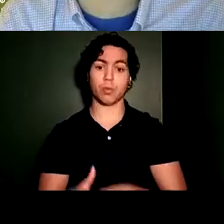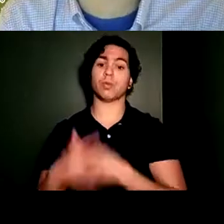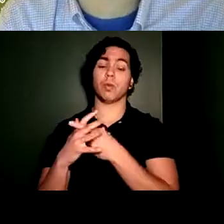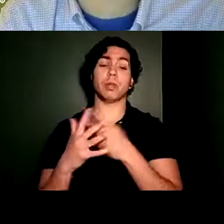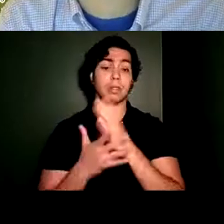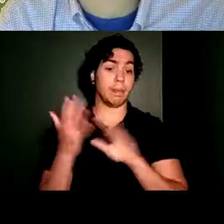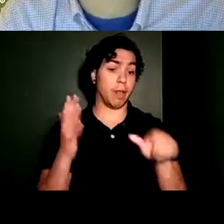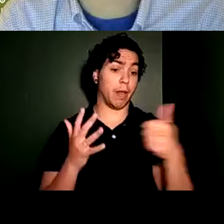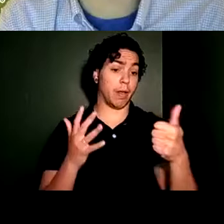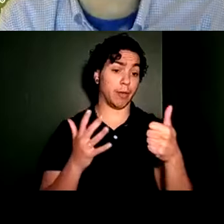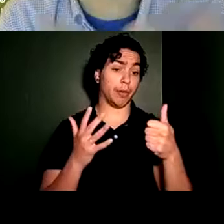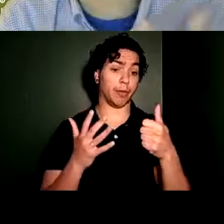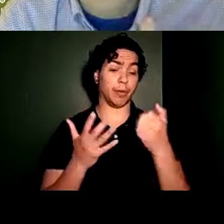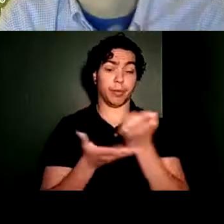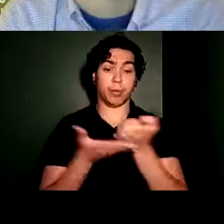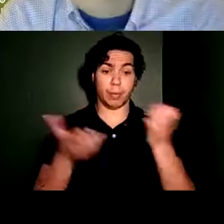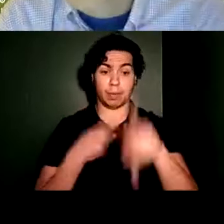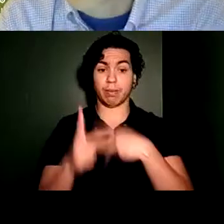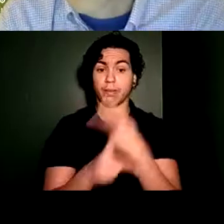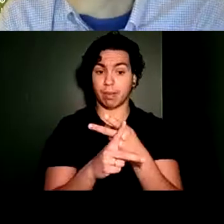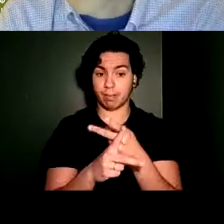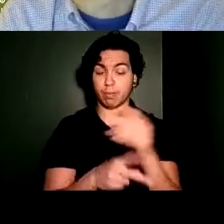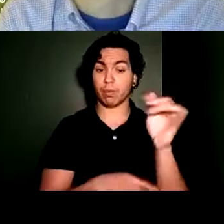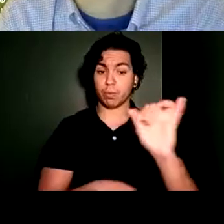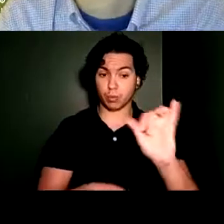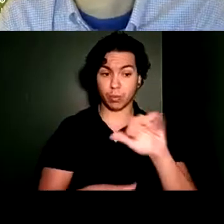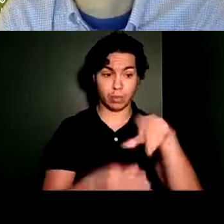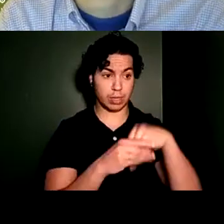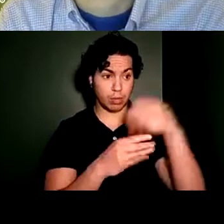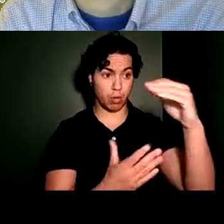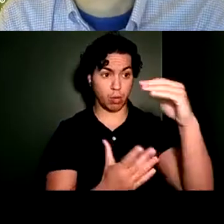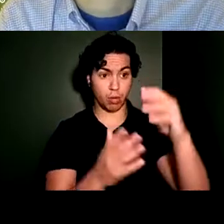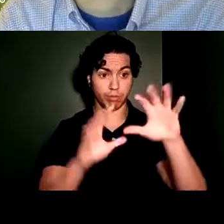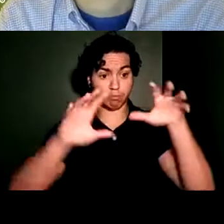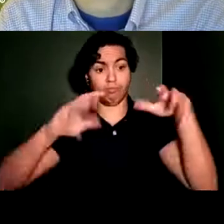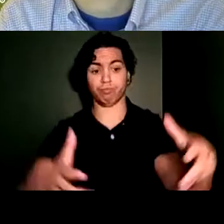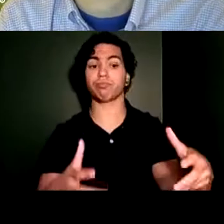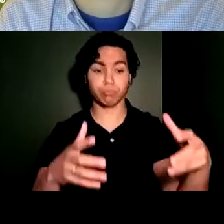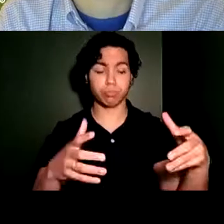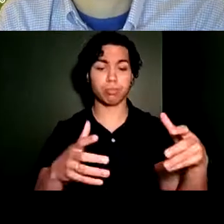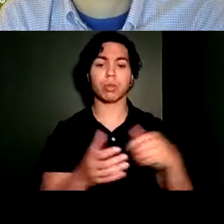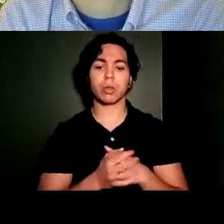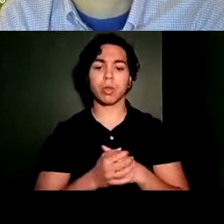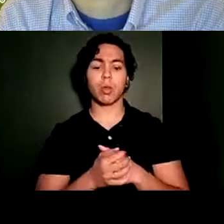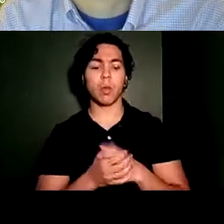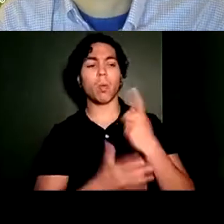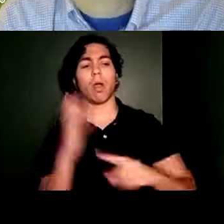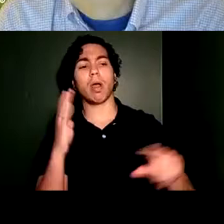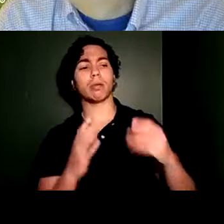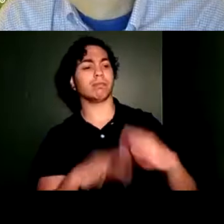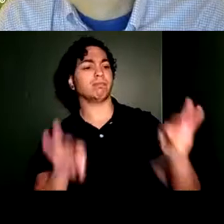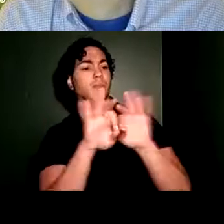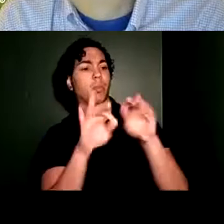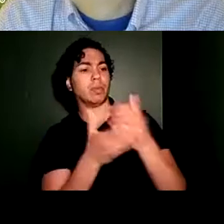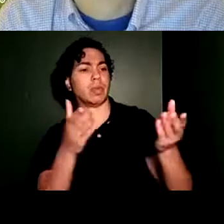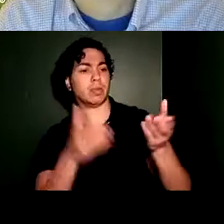other vehicle types within that suite of micromobility. What are the major learnings that Lime